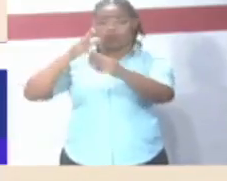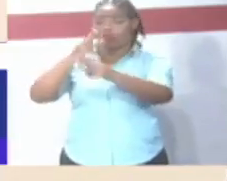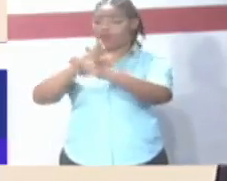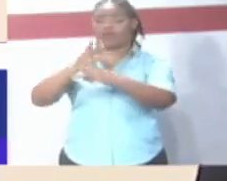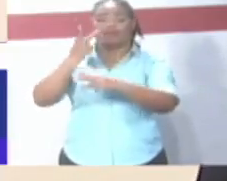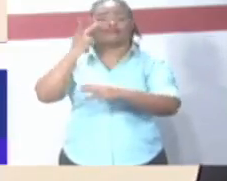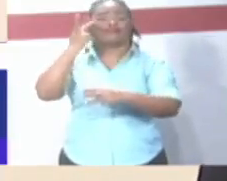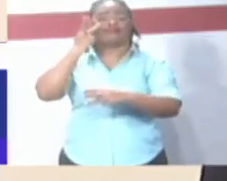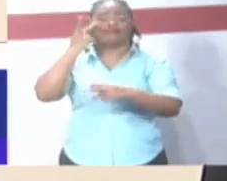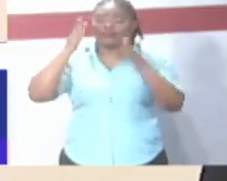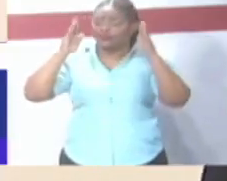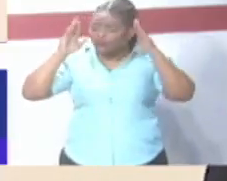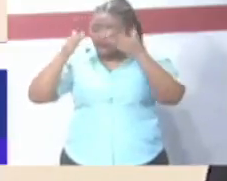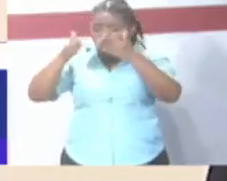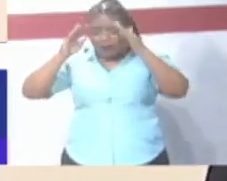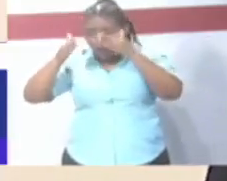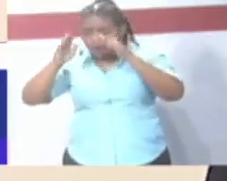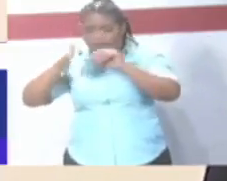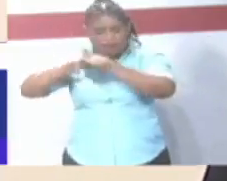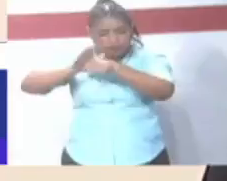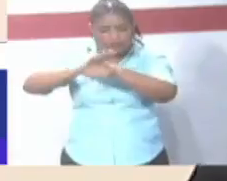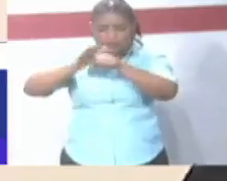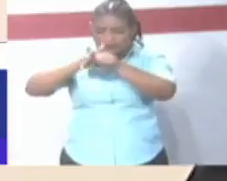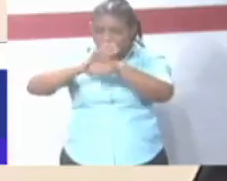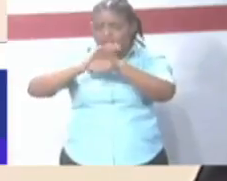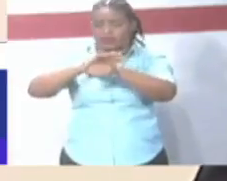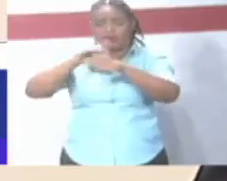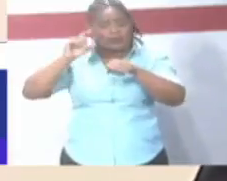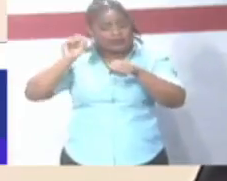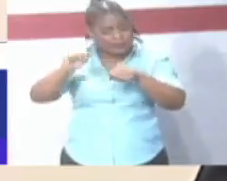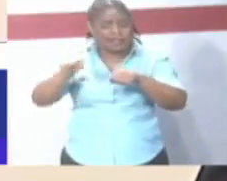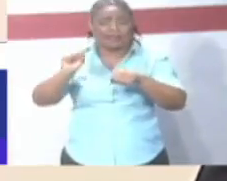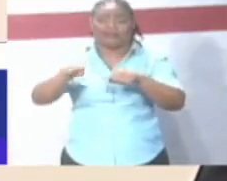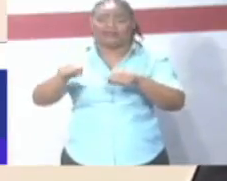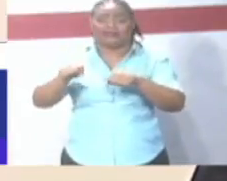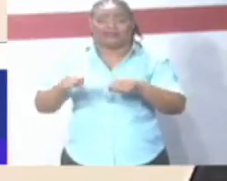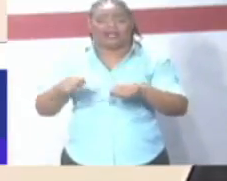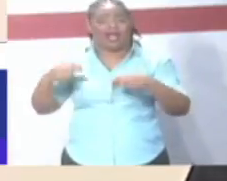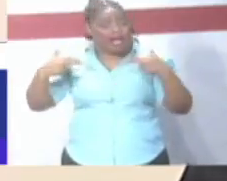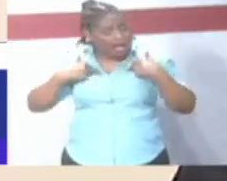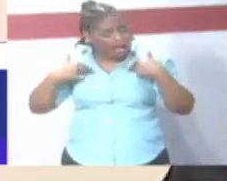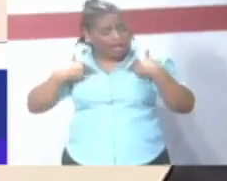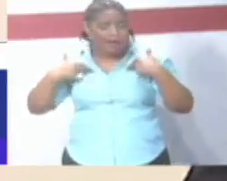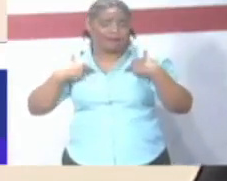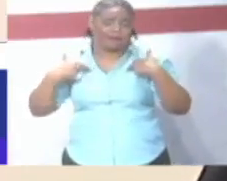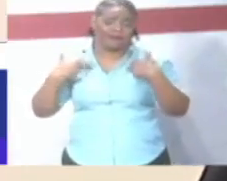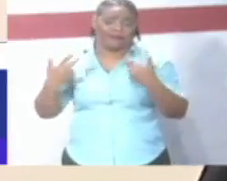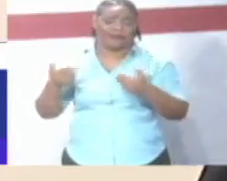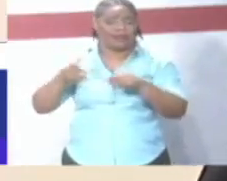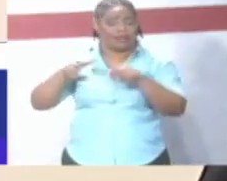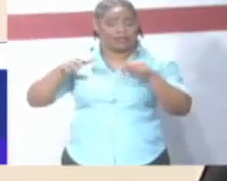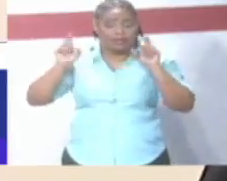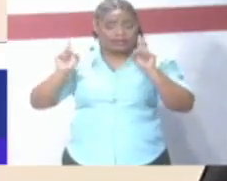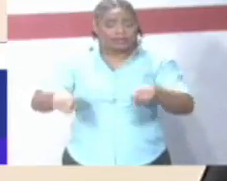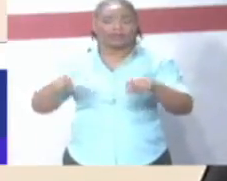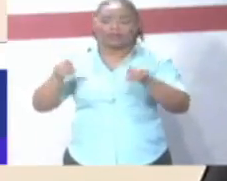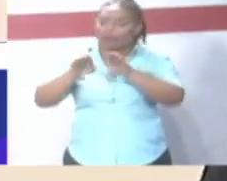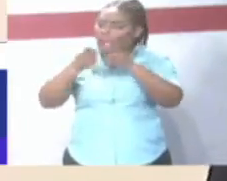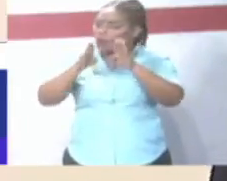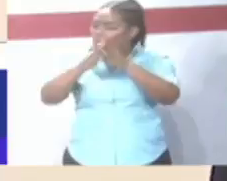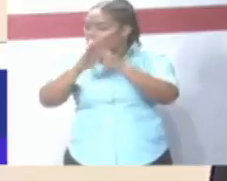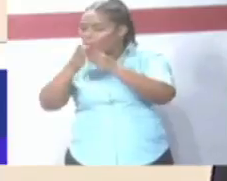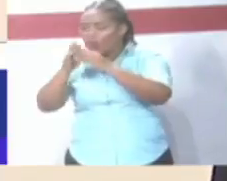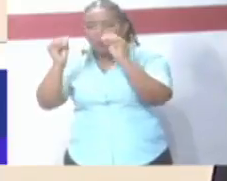on COVID all the time. COVID is endemic. We now have to begin to open back up our systems